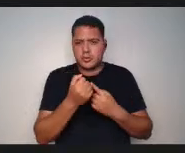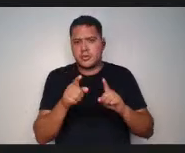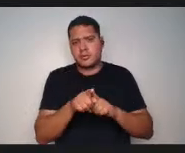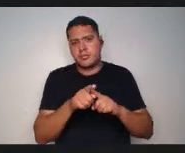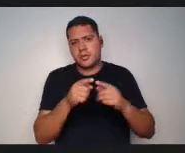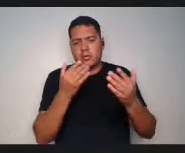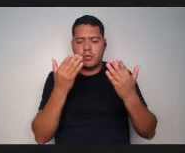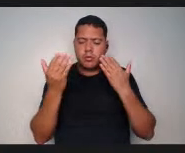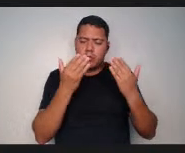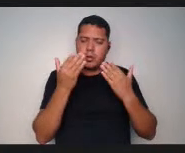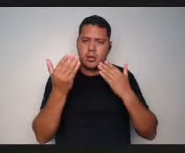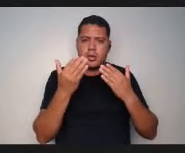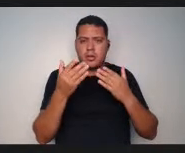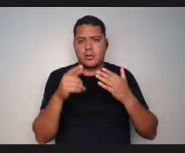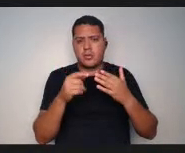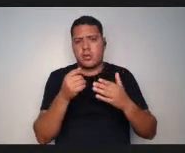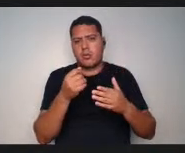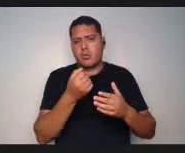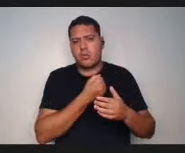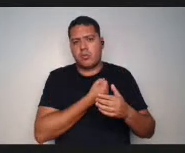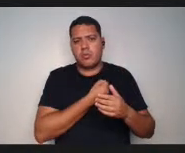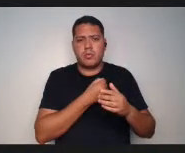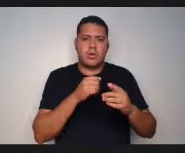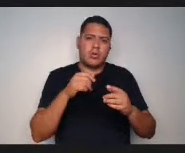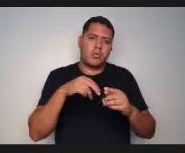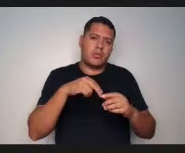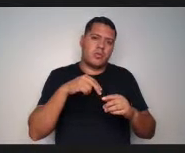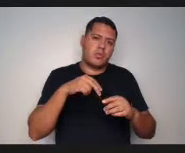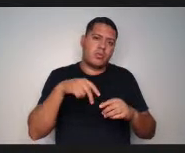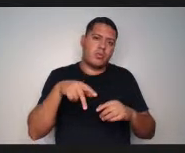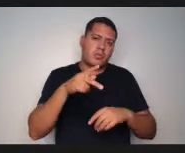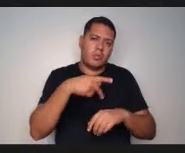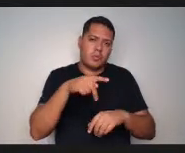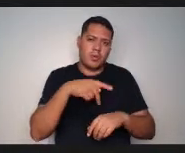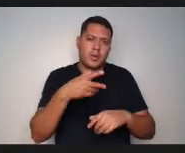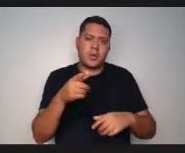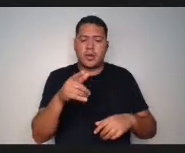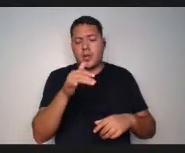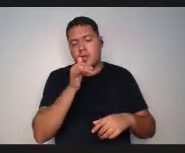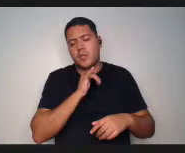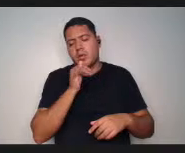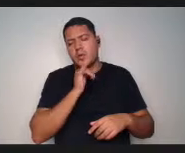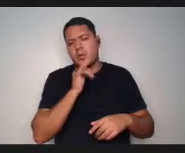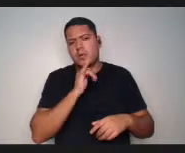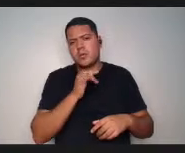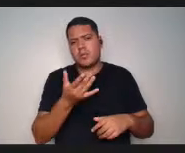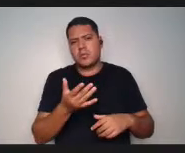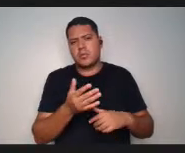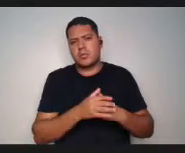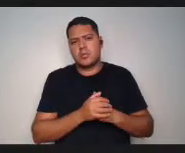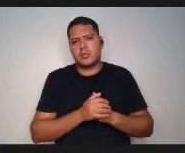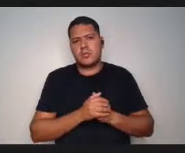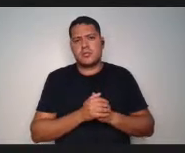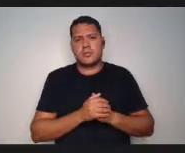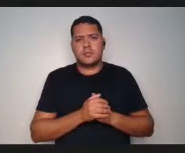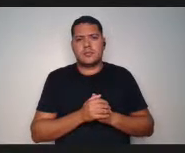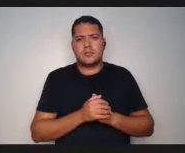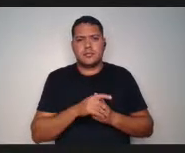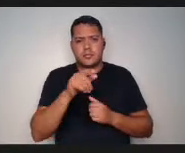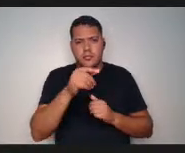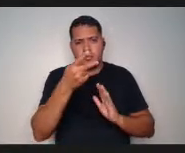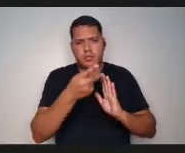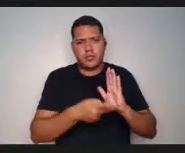This is an example of the report that we provide. You can see that it shows the levels of demands and workload and job control